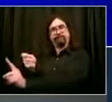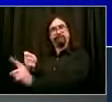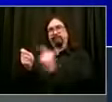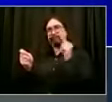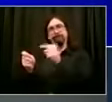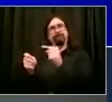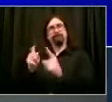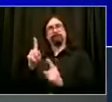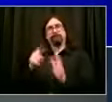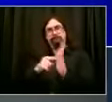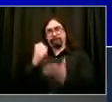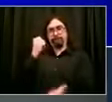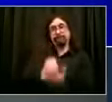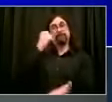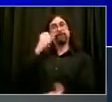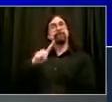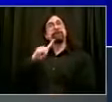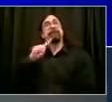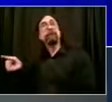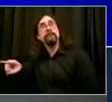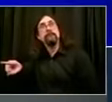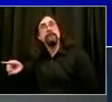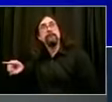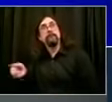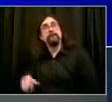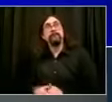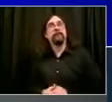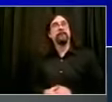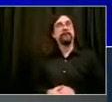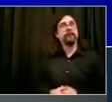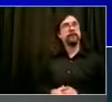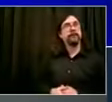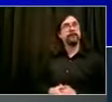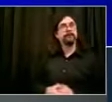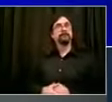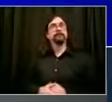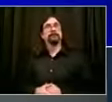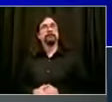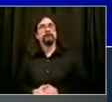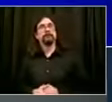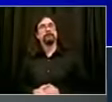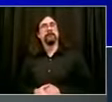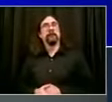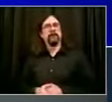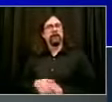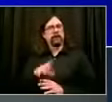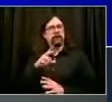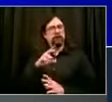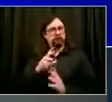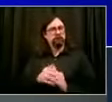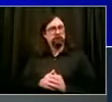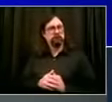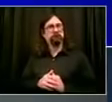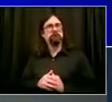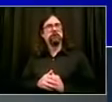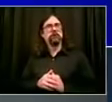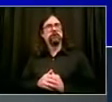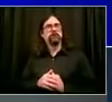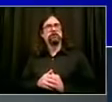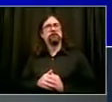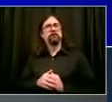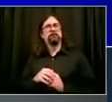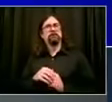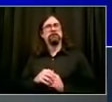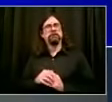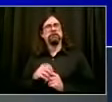from the UK. Every traveler who comes into the city that we identify as someone coming into the city or coming back to the city will also receive that Department